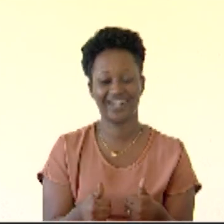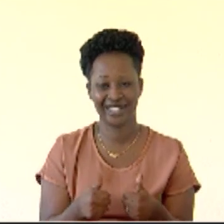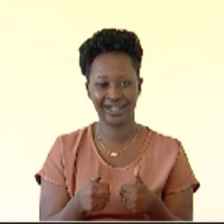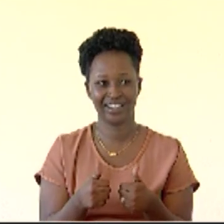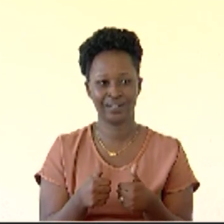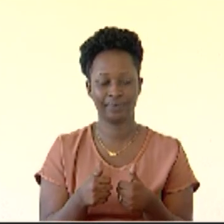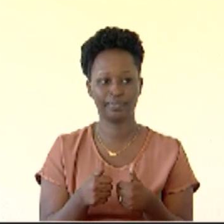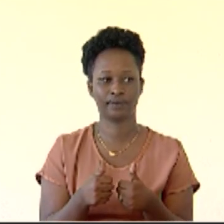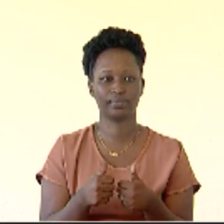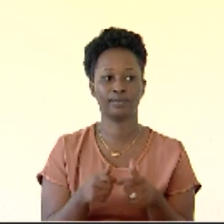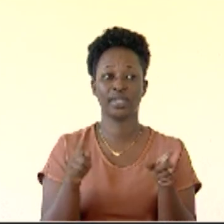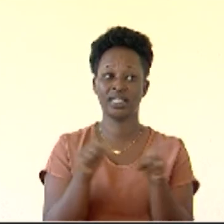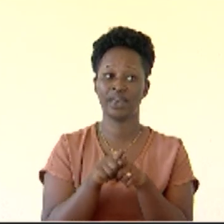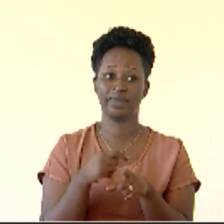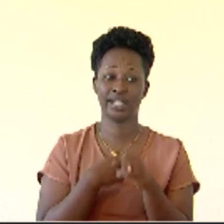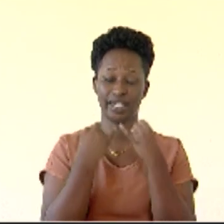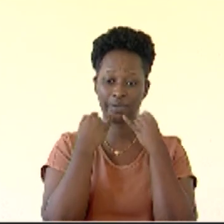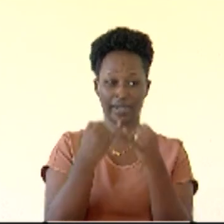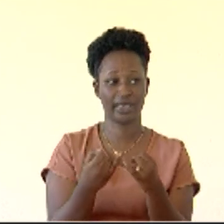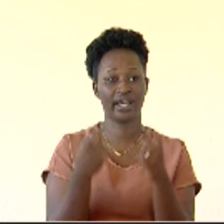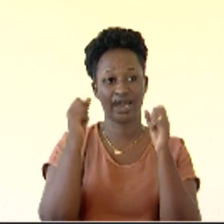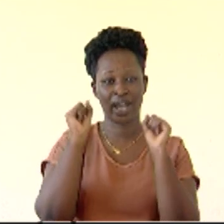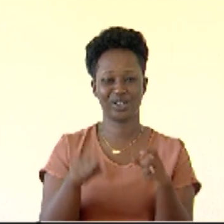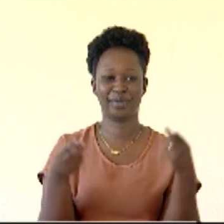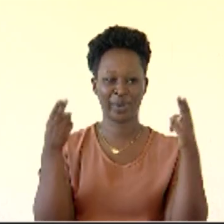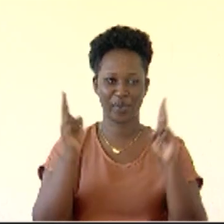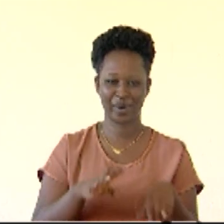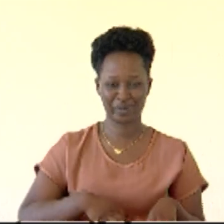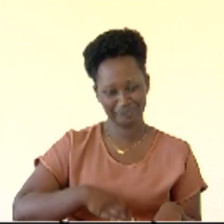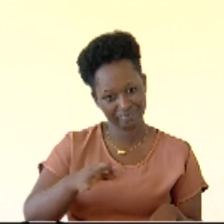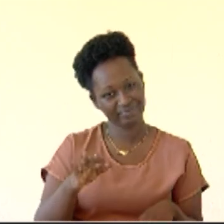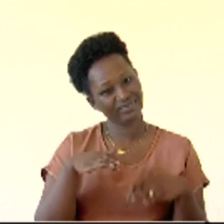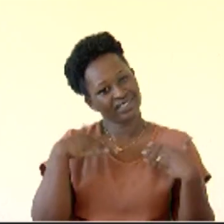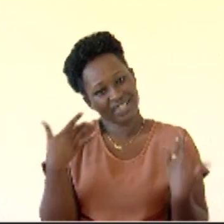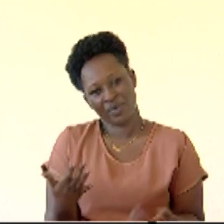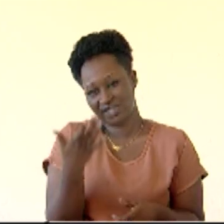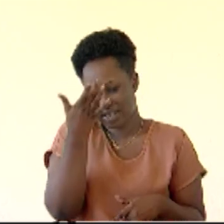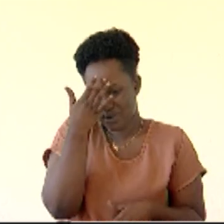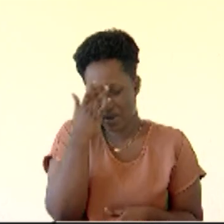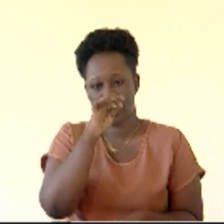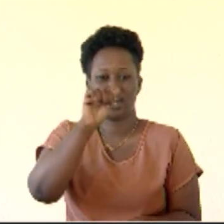come from there, as I told you, unexpected pregnancies, sexual transmitted diseases, and etc.